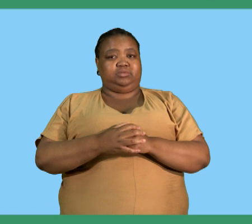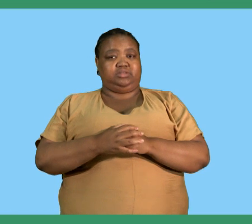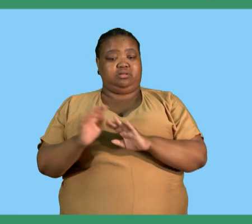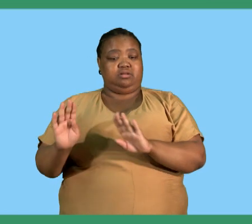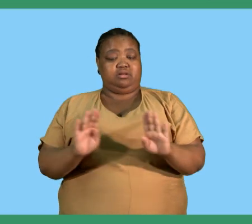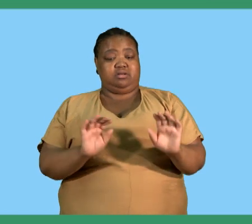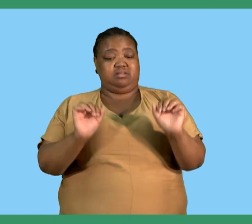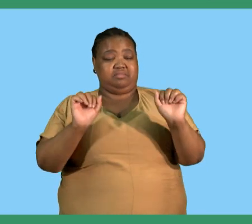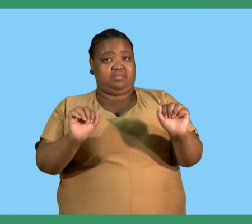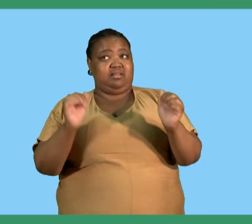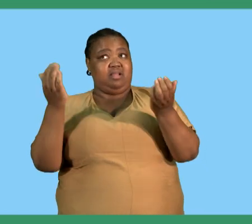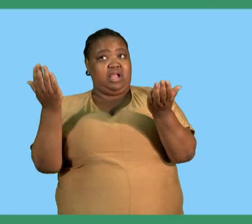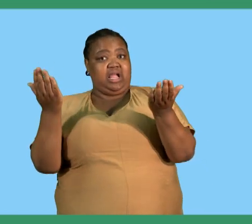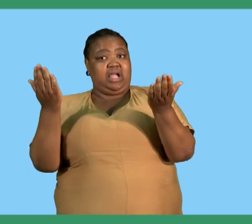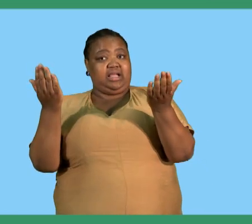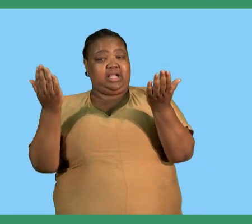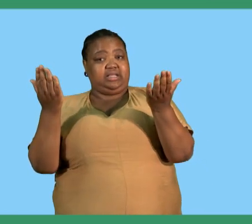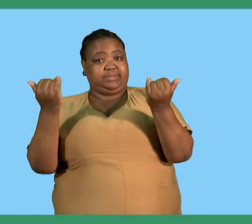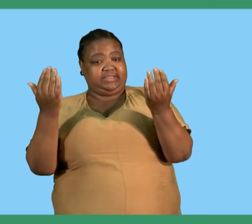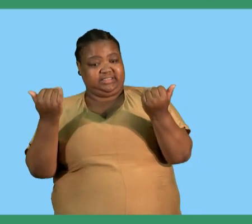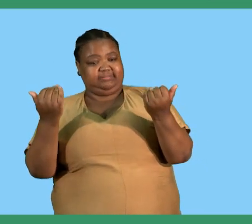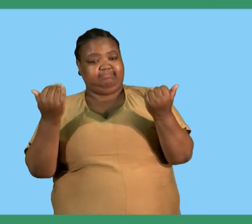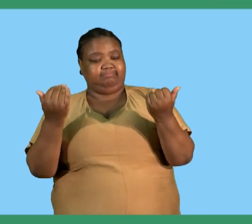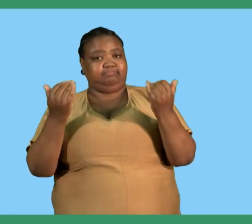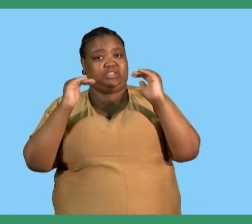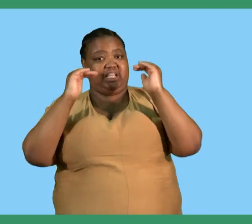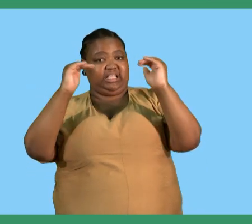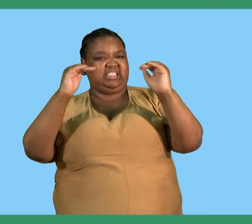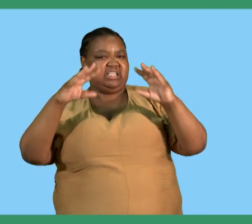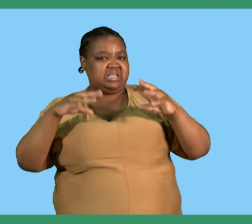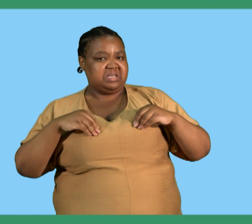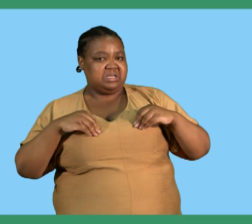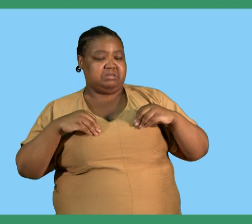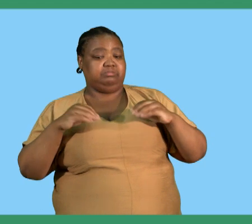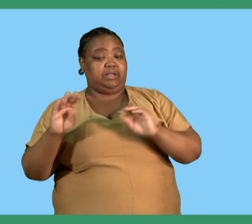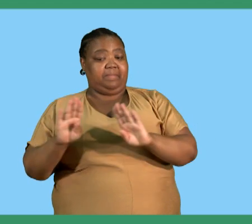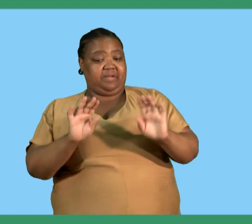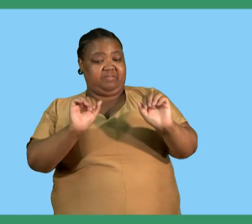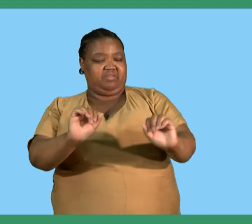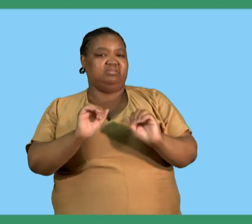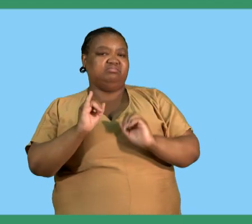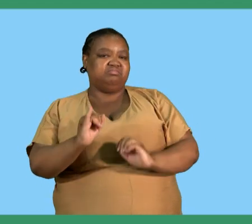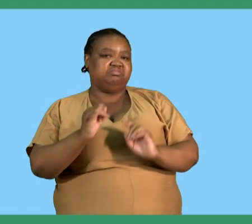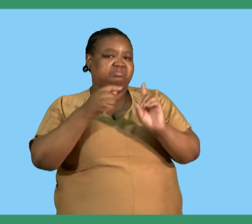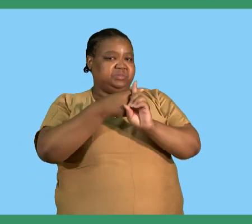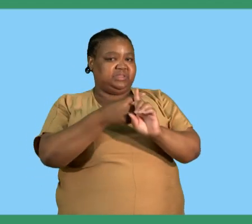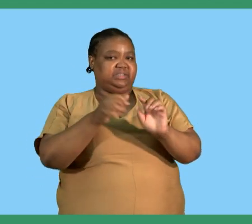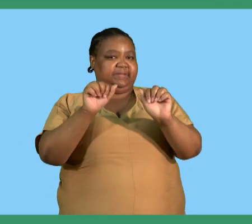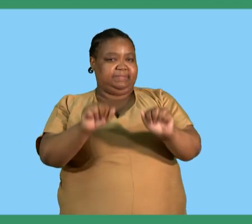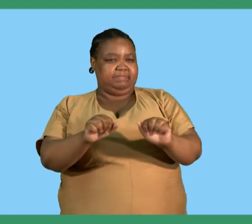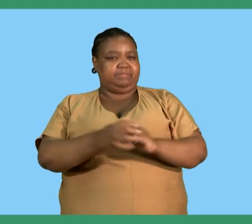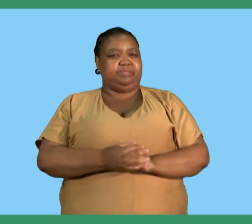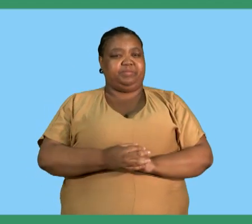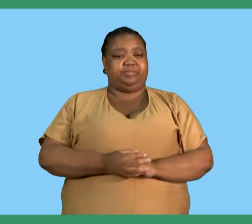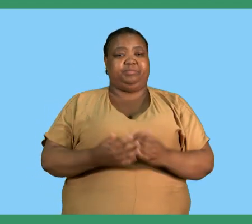the accepted standards and expectation, that is regarded as what? As unprofessional behavior. Unethical practice,